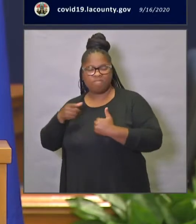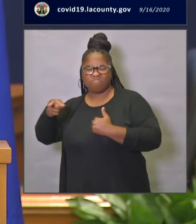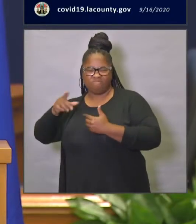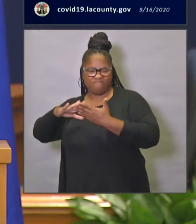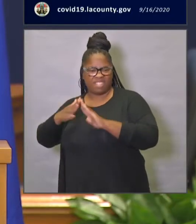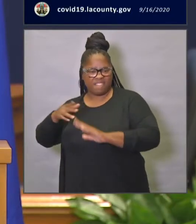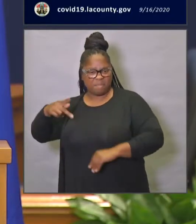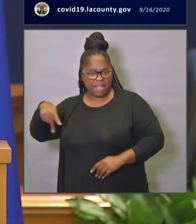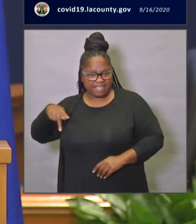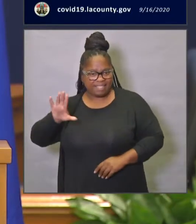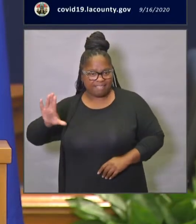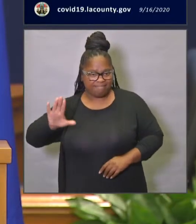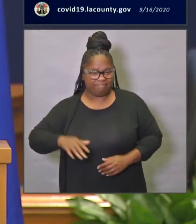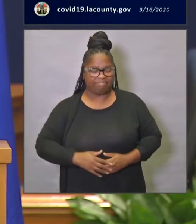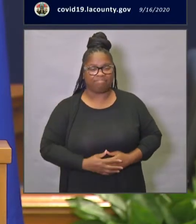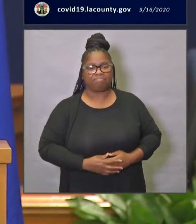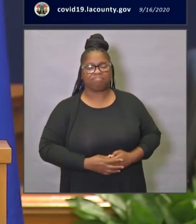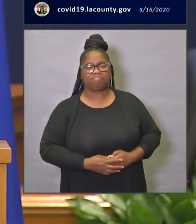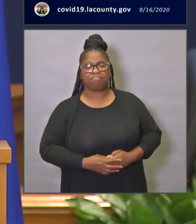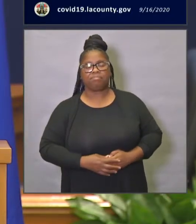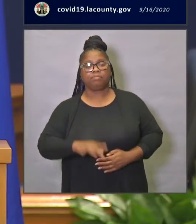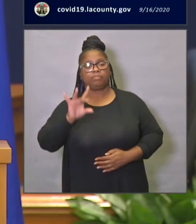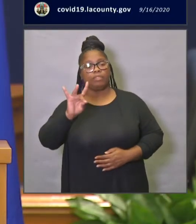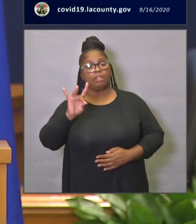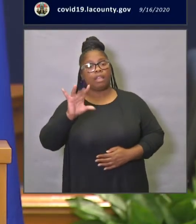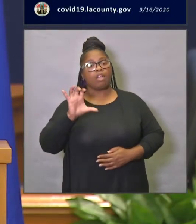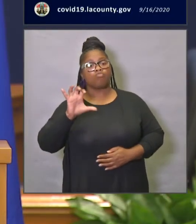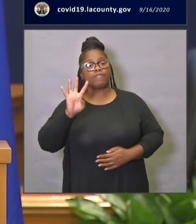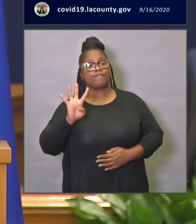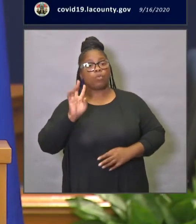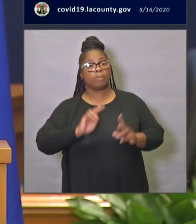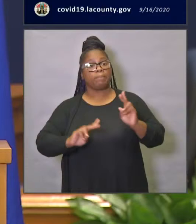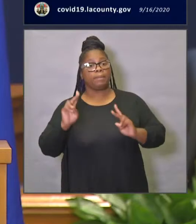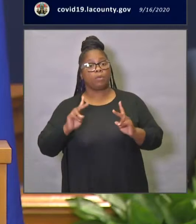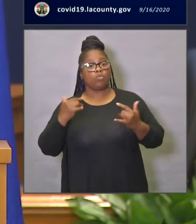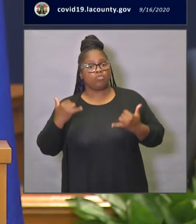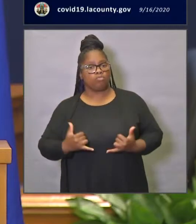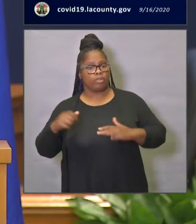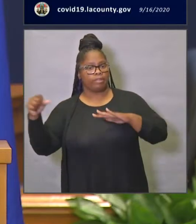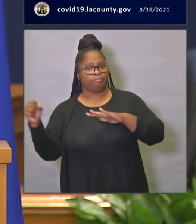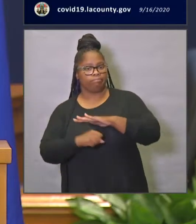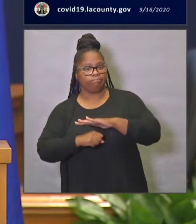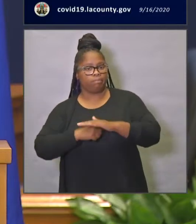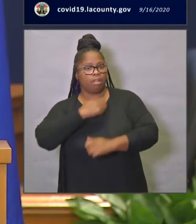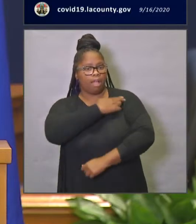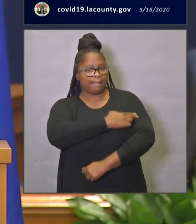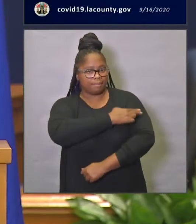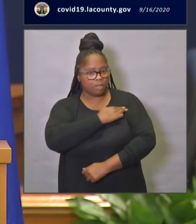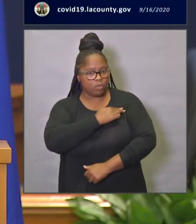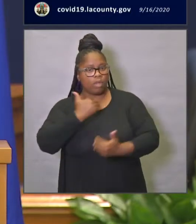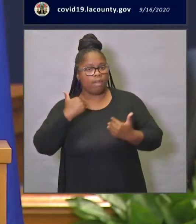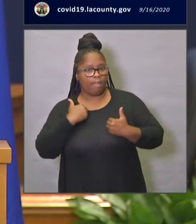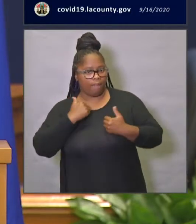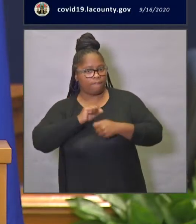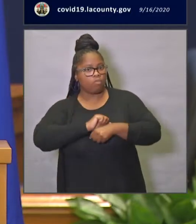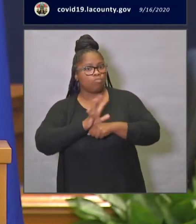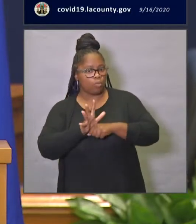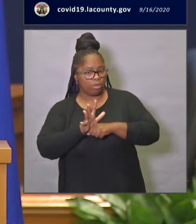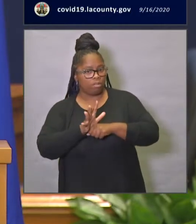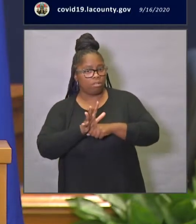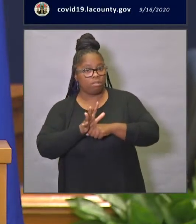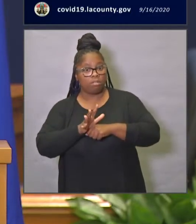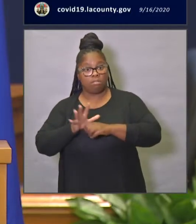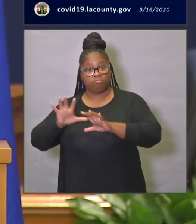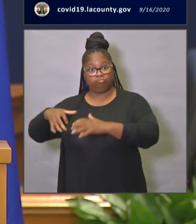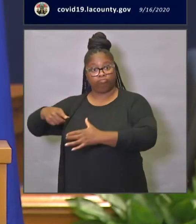City of Pasadena. There are 804 people that are currently hospitalized with COVID-19, and